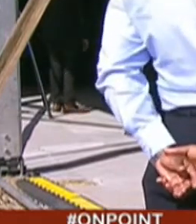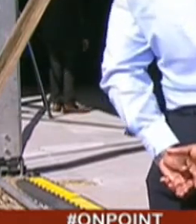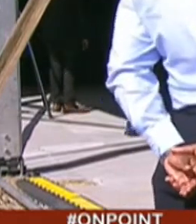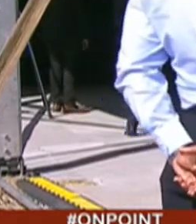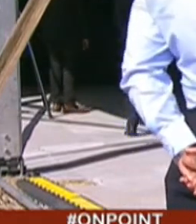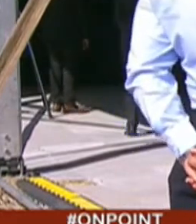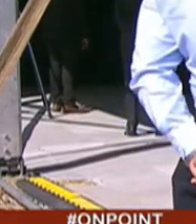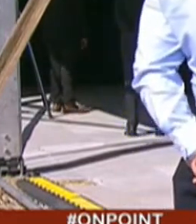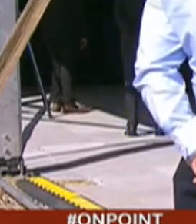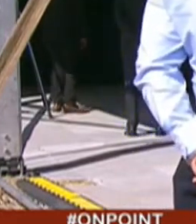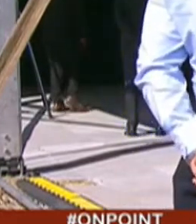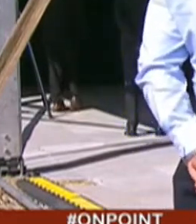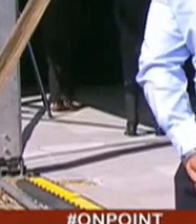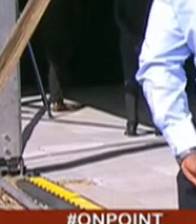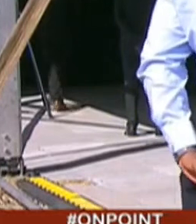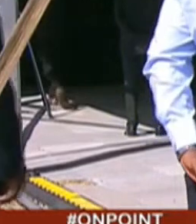And,